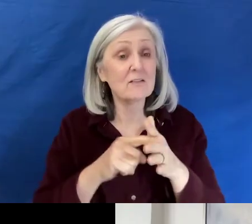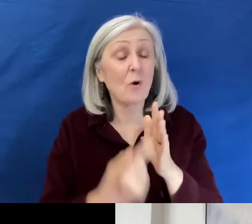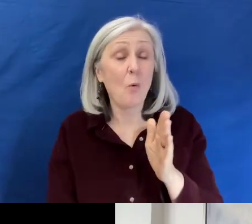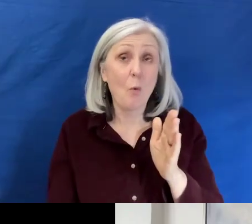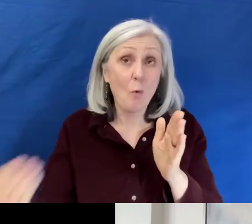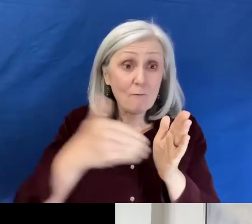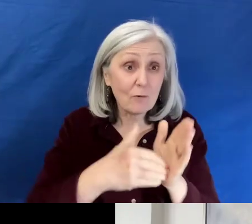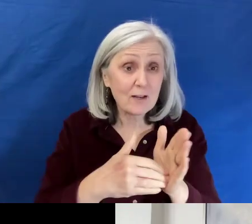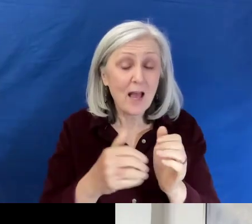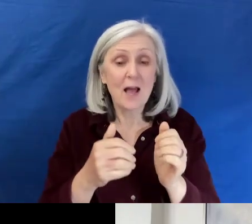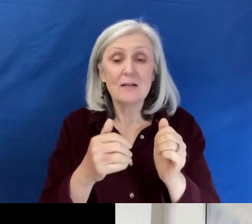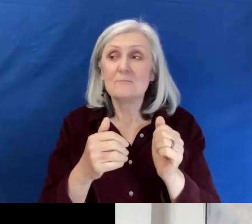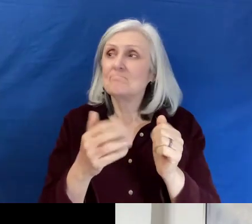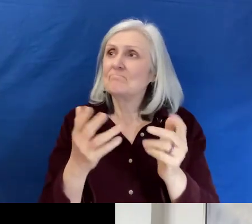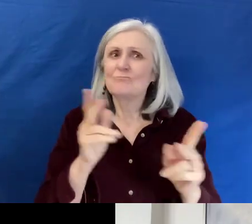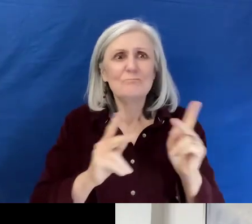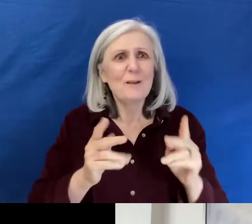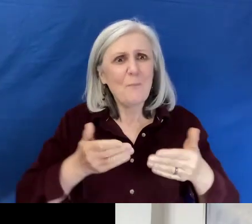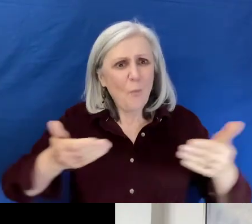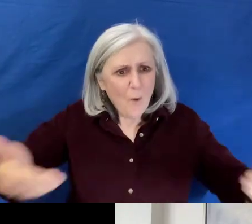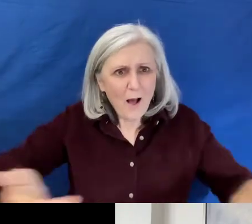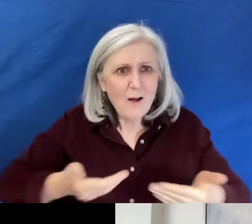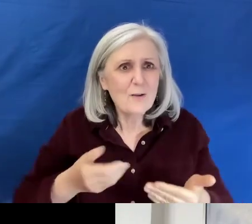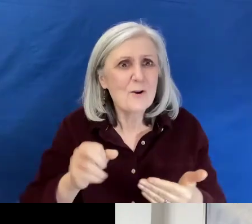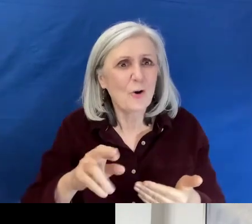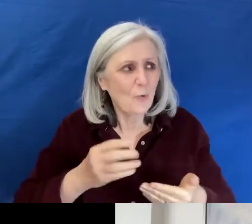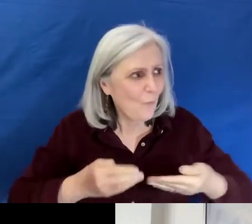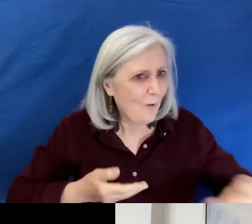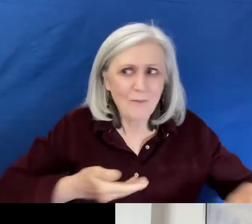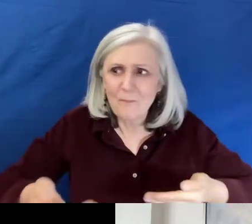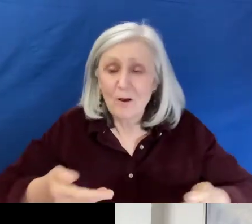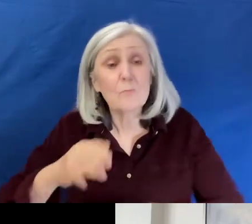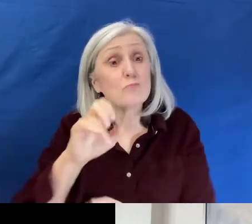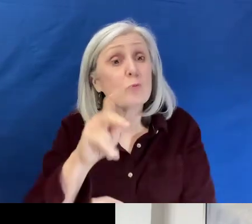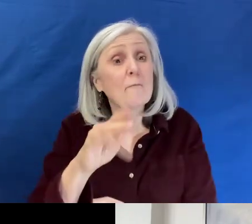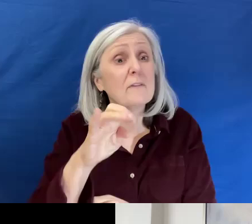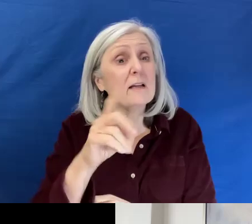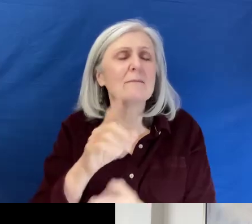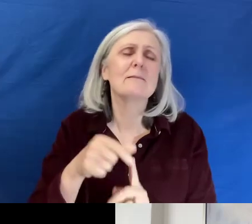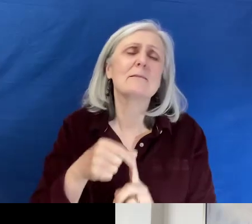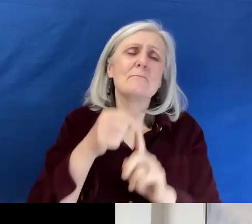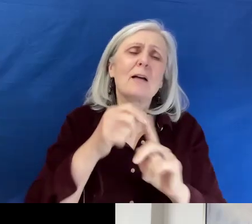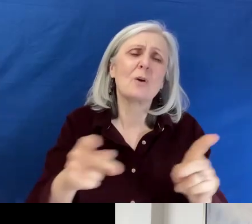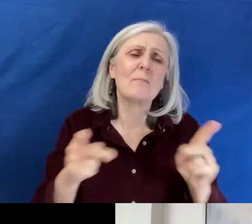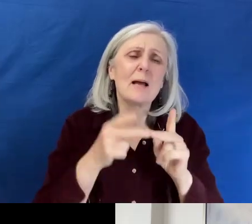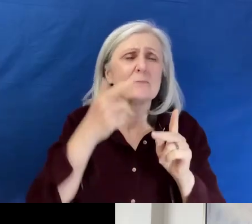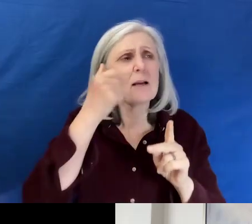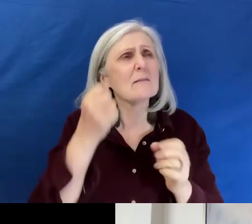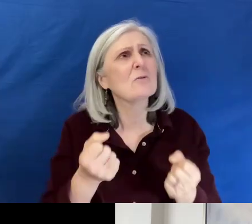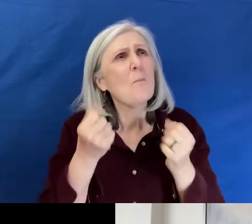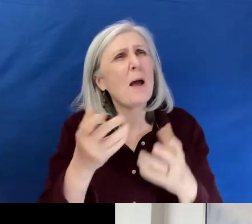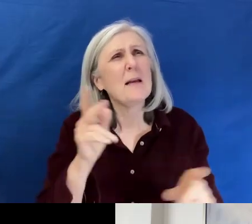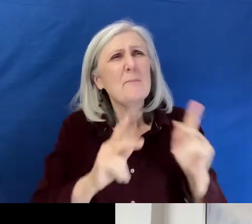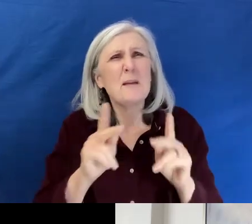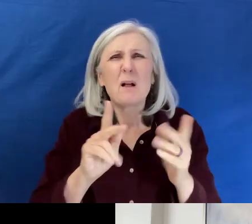place where people welcome her. And Brookfield is a really special place where so many people are kind of like